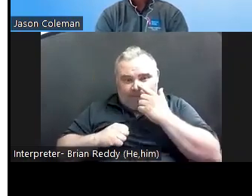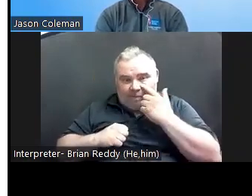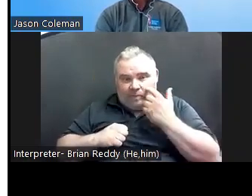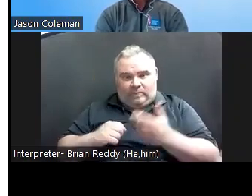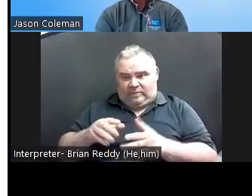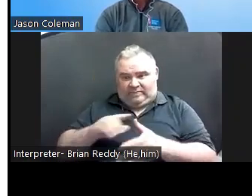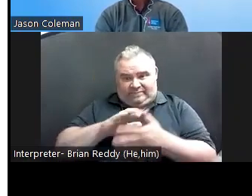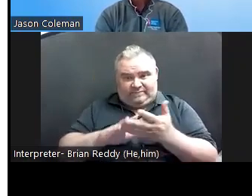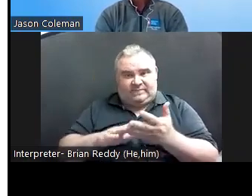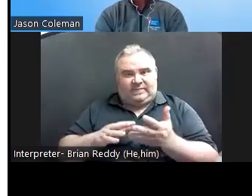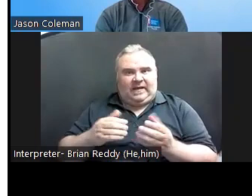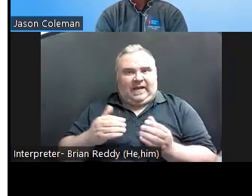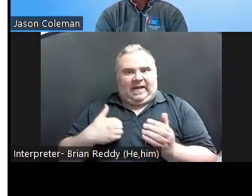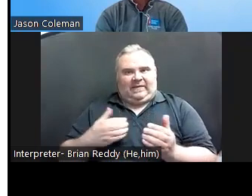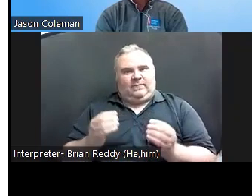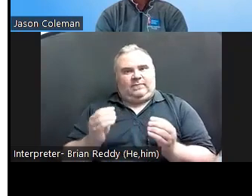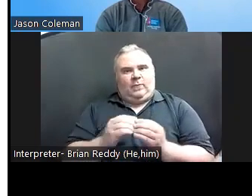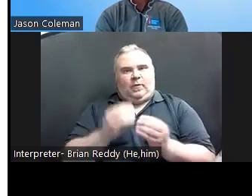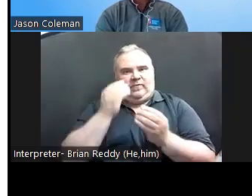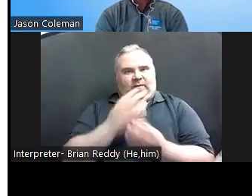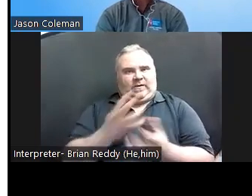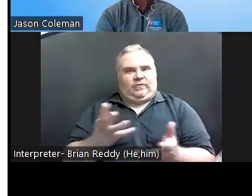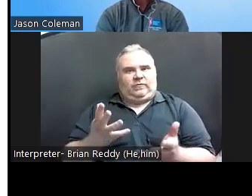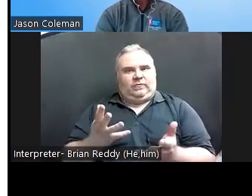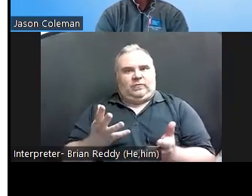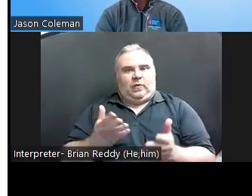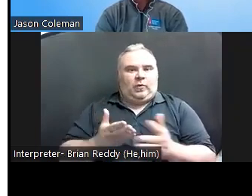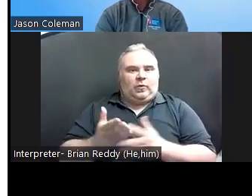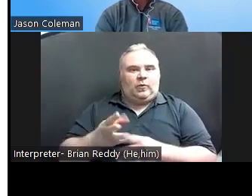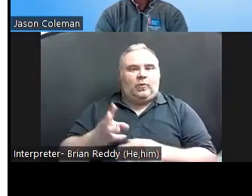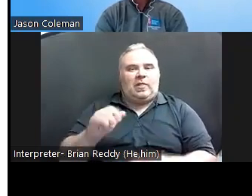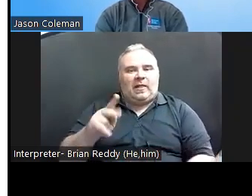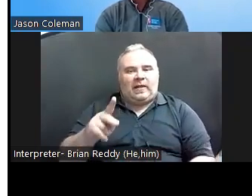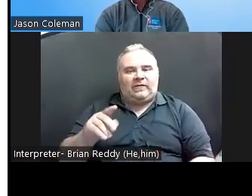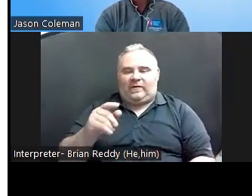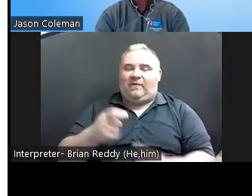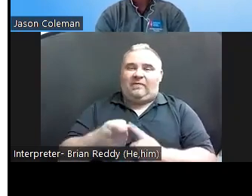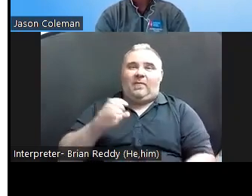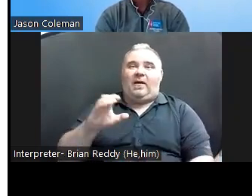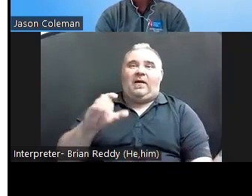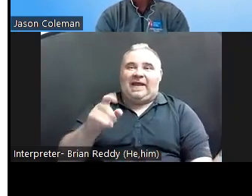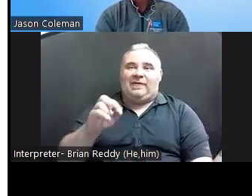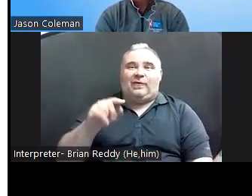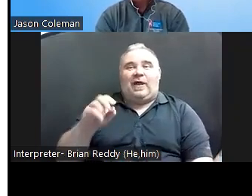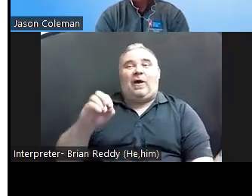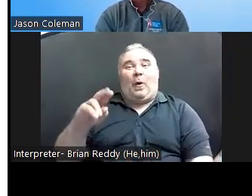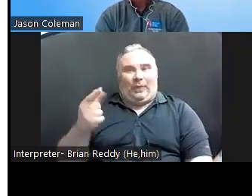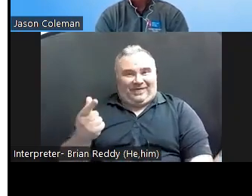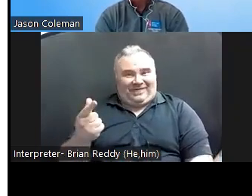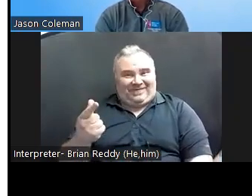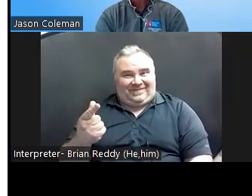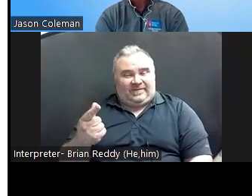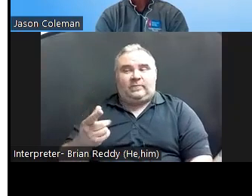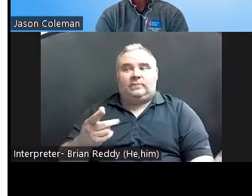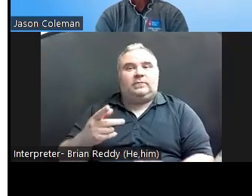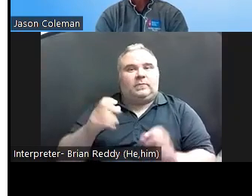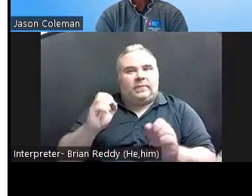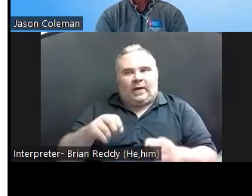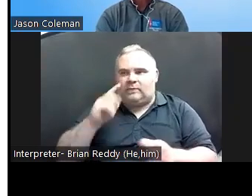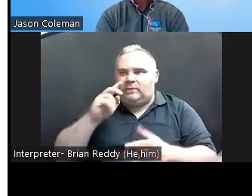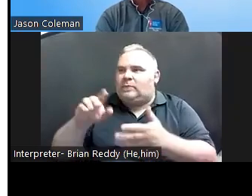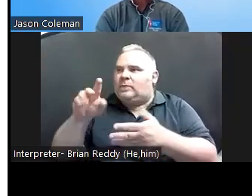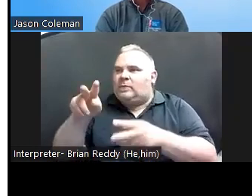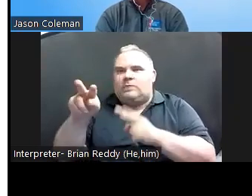additional resources that are available through links at cancer.org for patients to peruse and